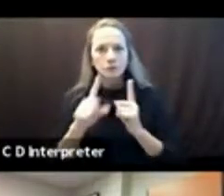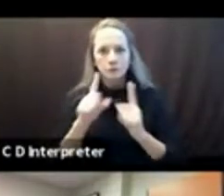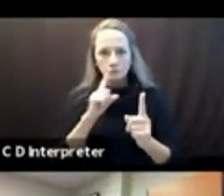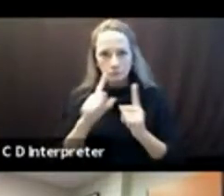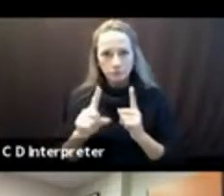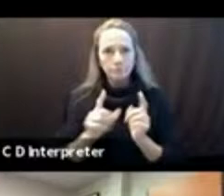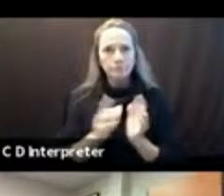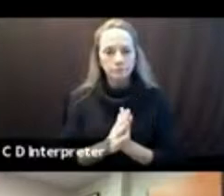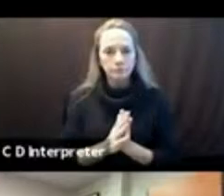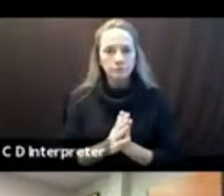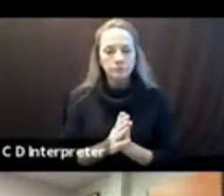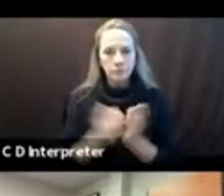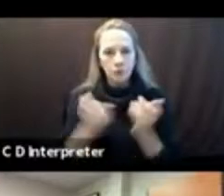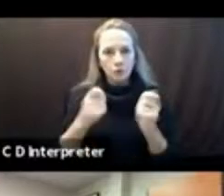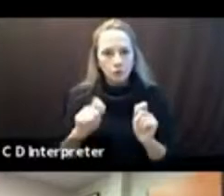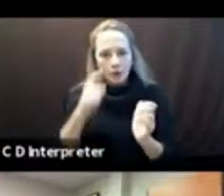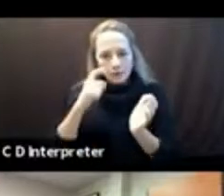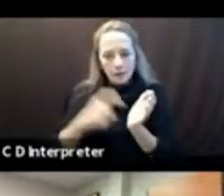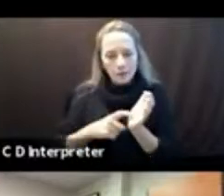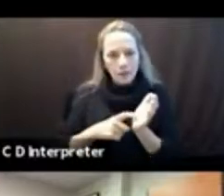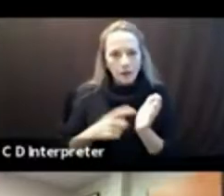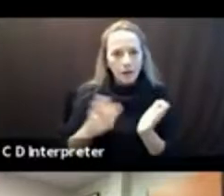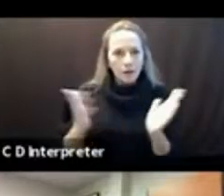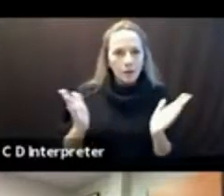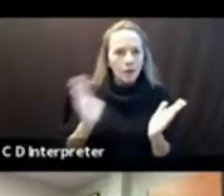the things we have in common versus